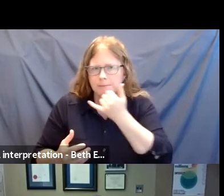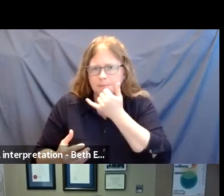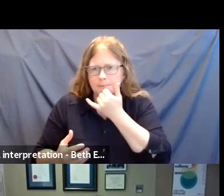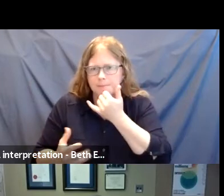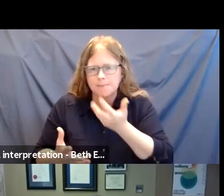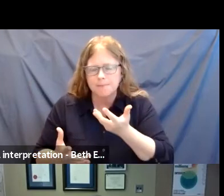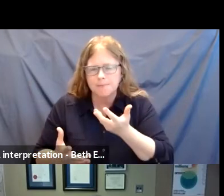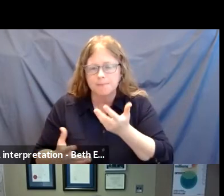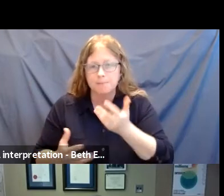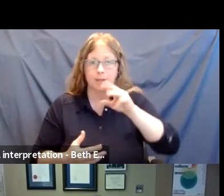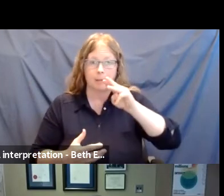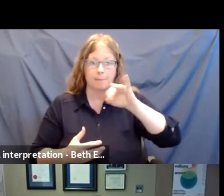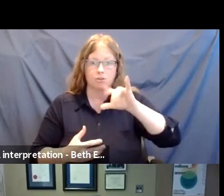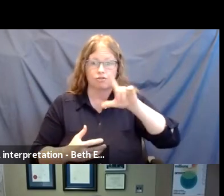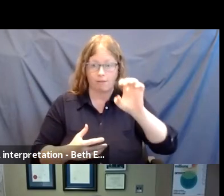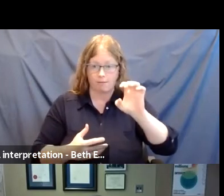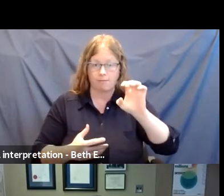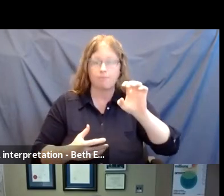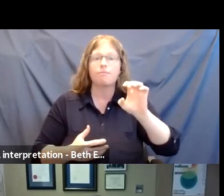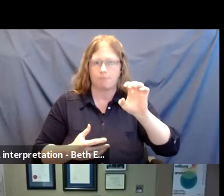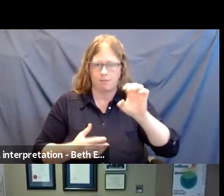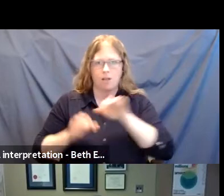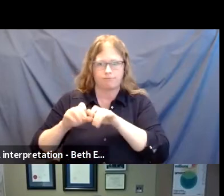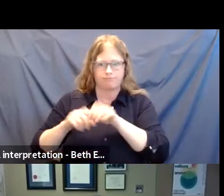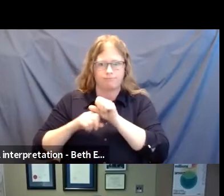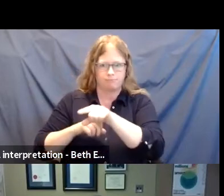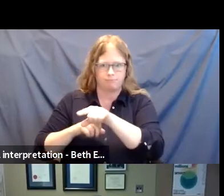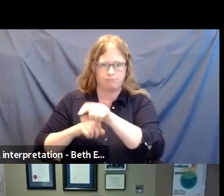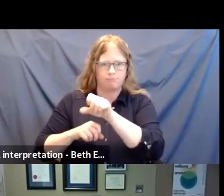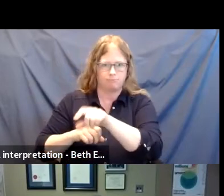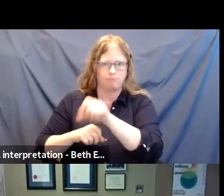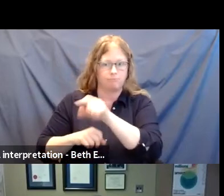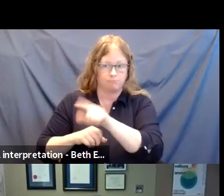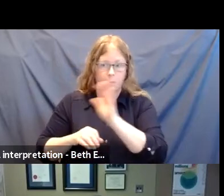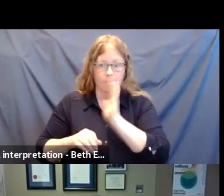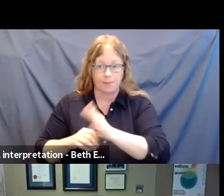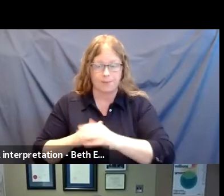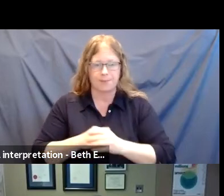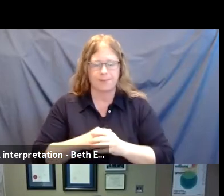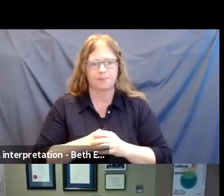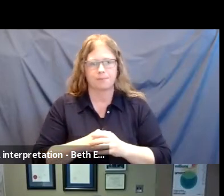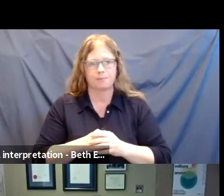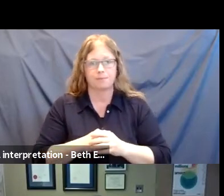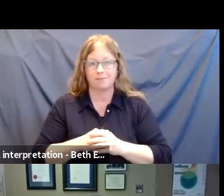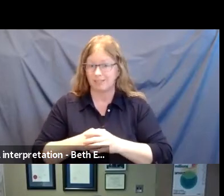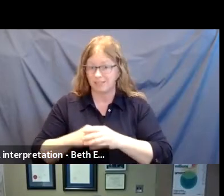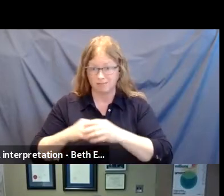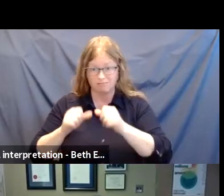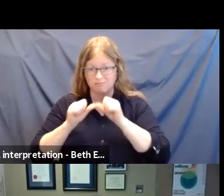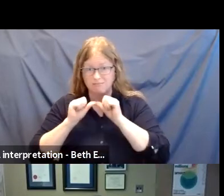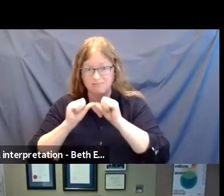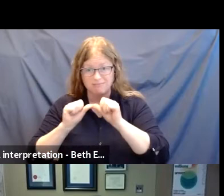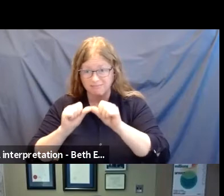Michelle from Clio is responding to you right now. If you're continuing with these